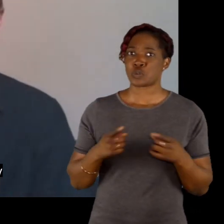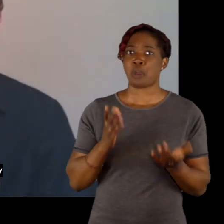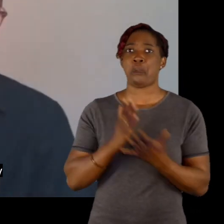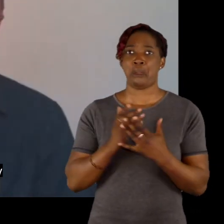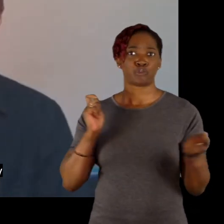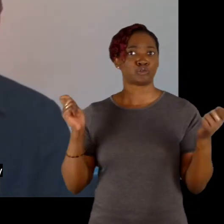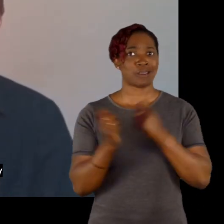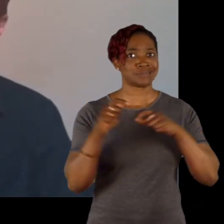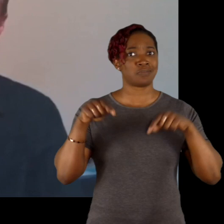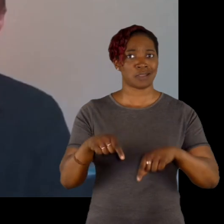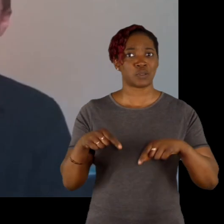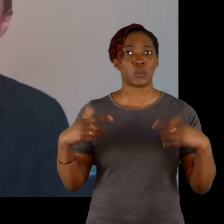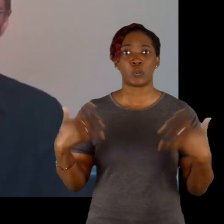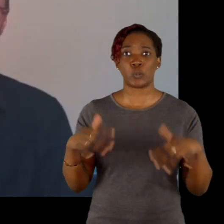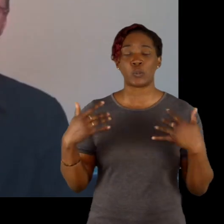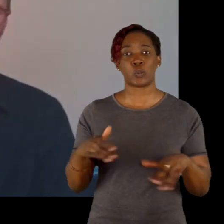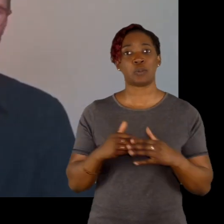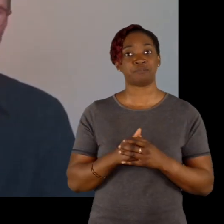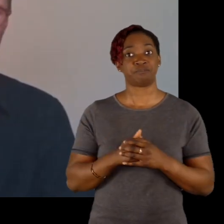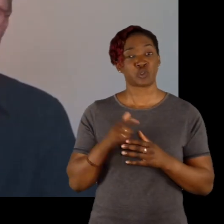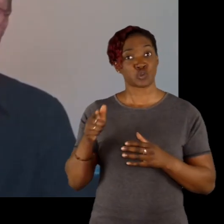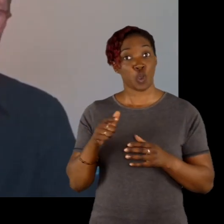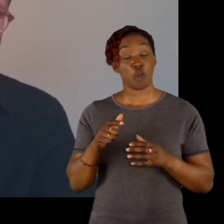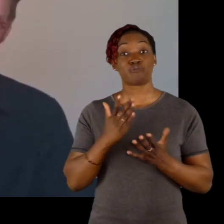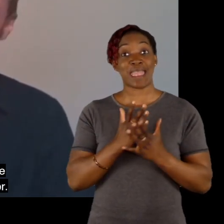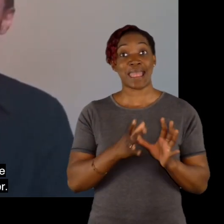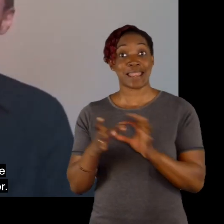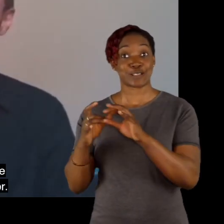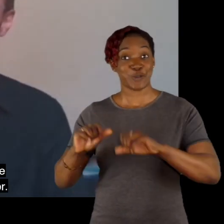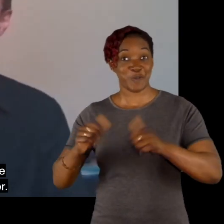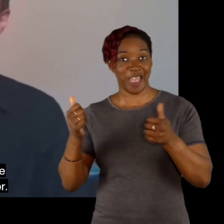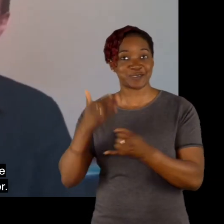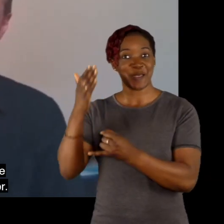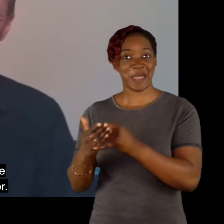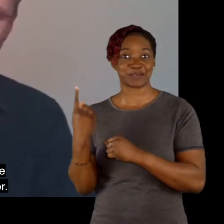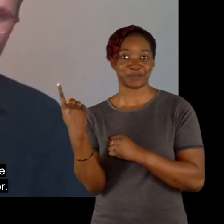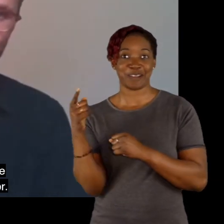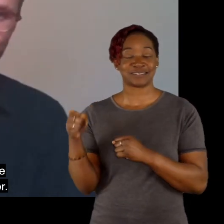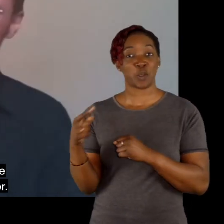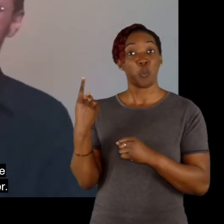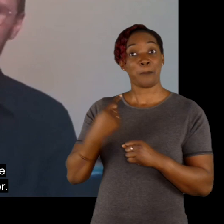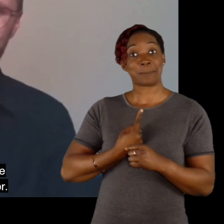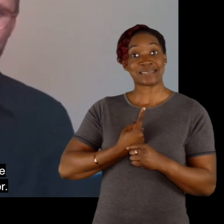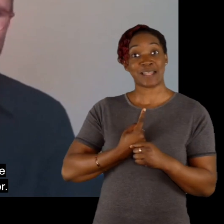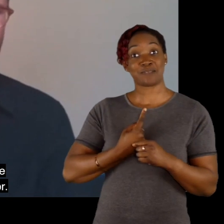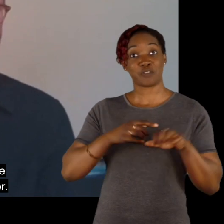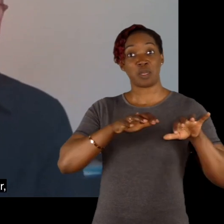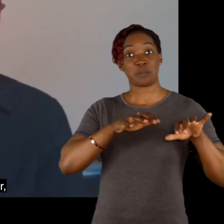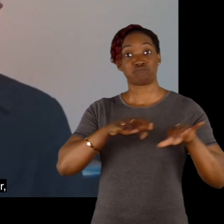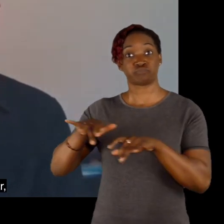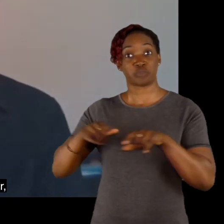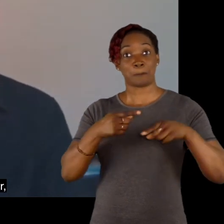is really changing things quite a lot. So that bridges on quite well to the last clip we're going to watch is the one that I composed the music